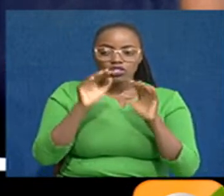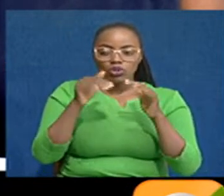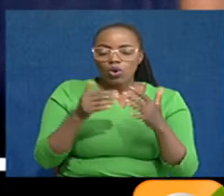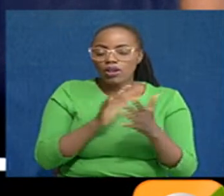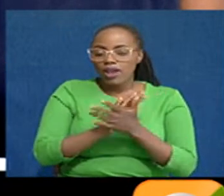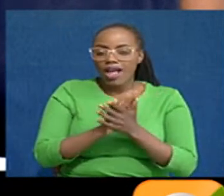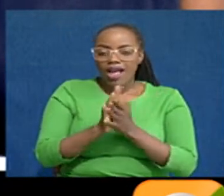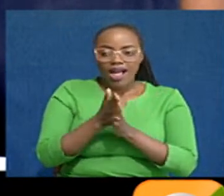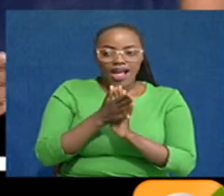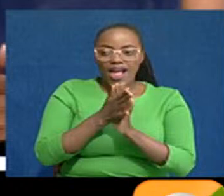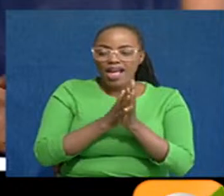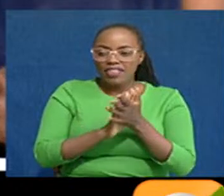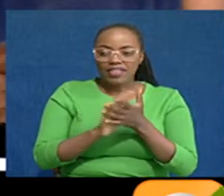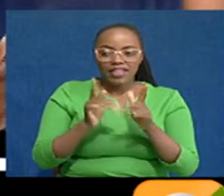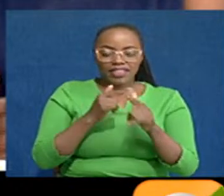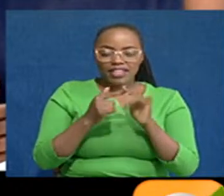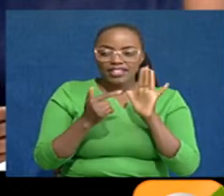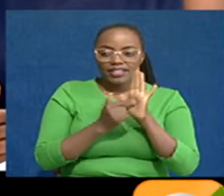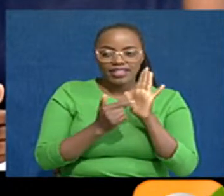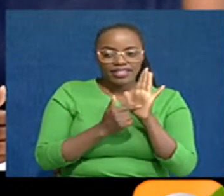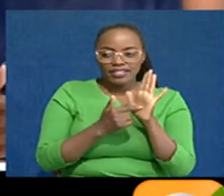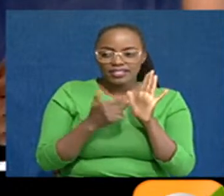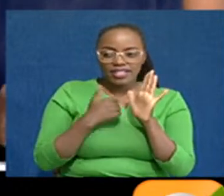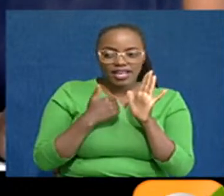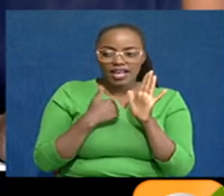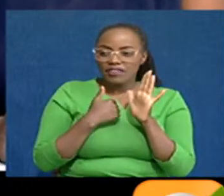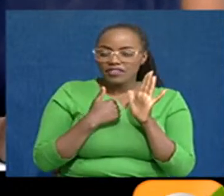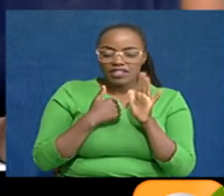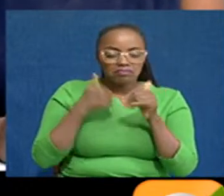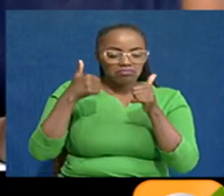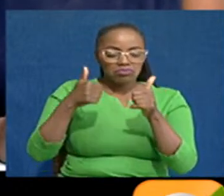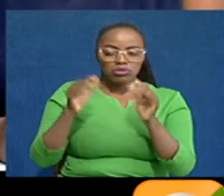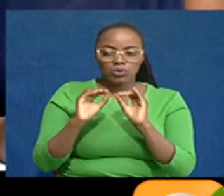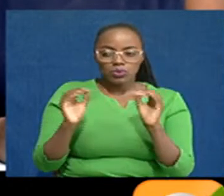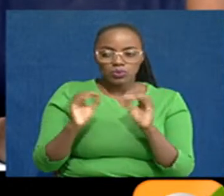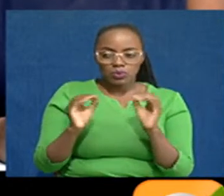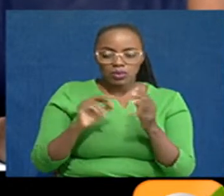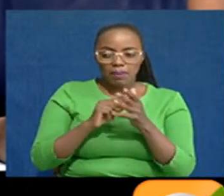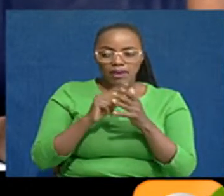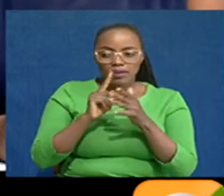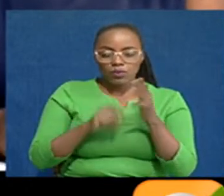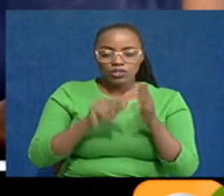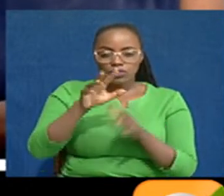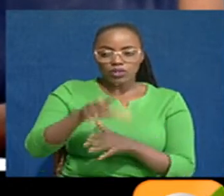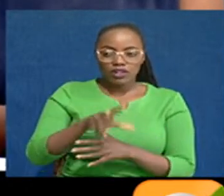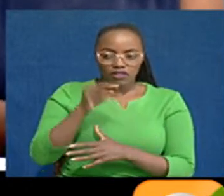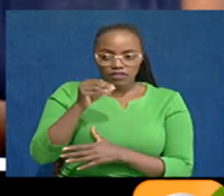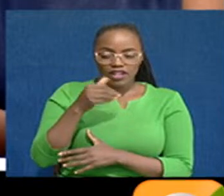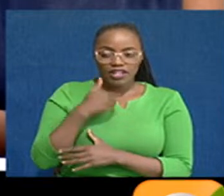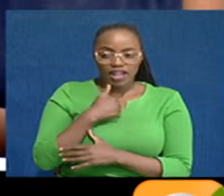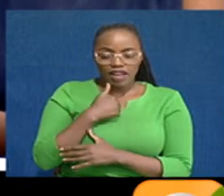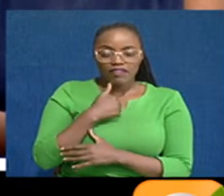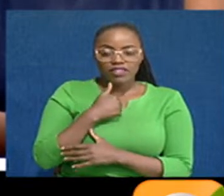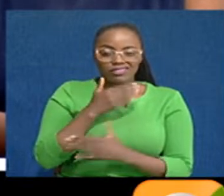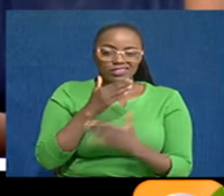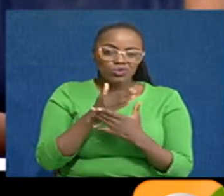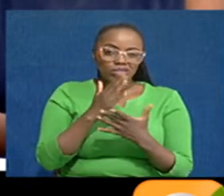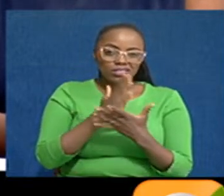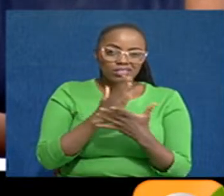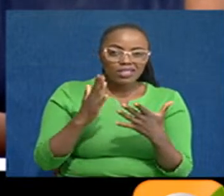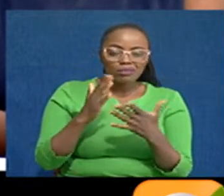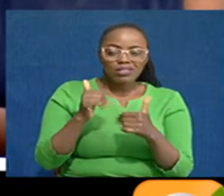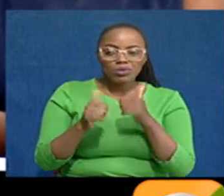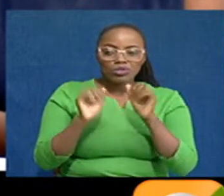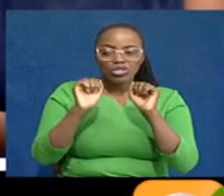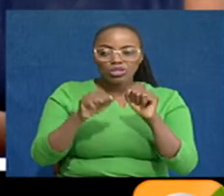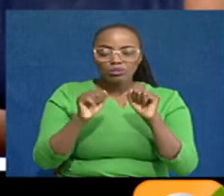of that sort. That is also not good. So you find that it's really not something that